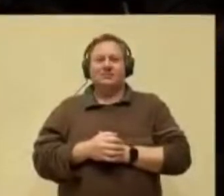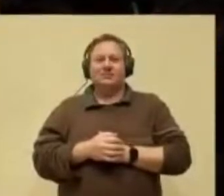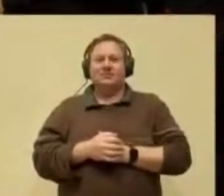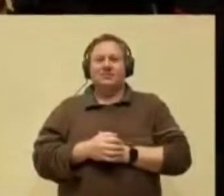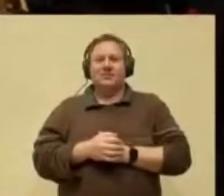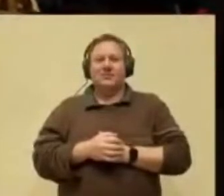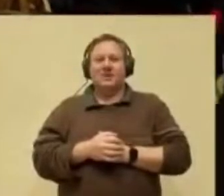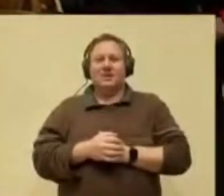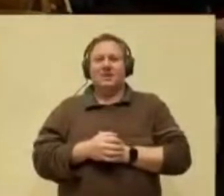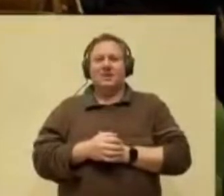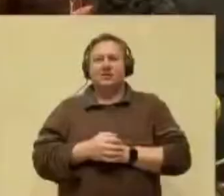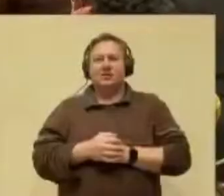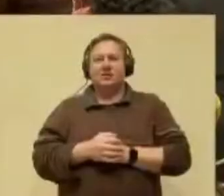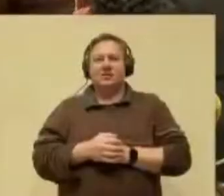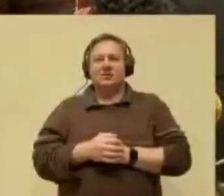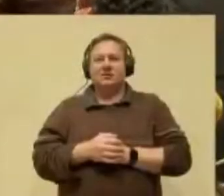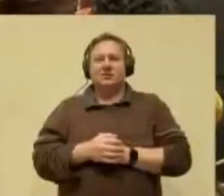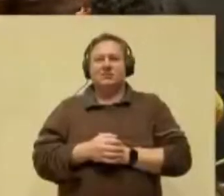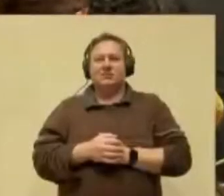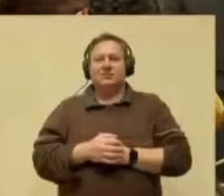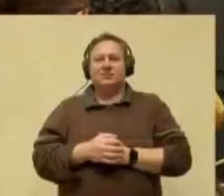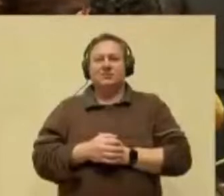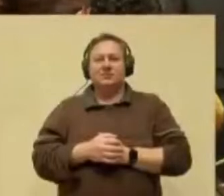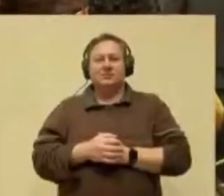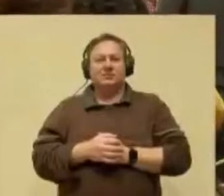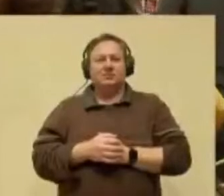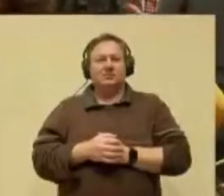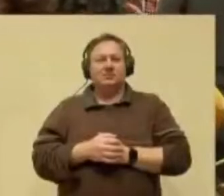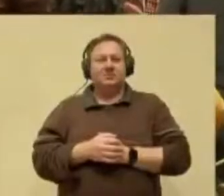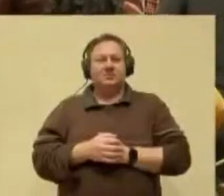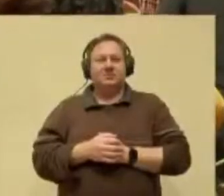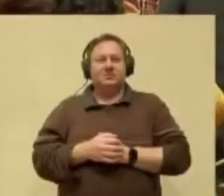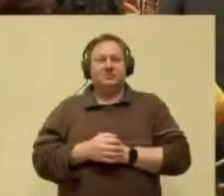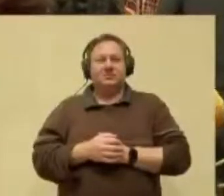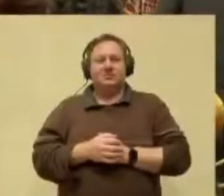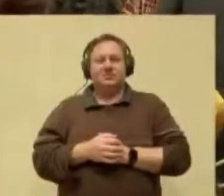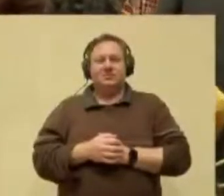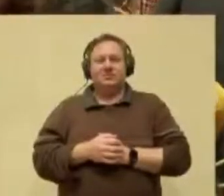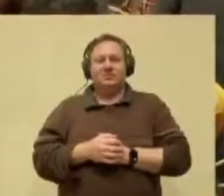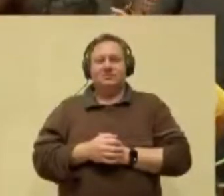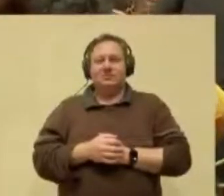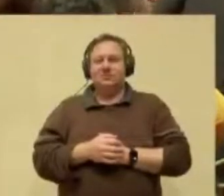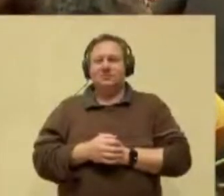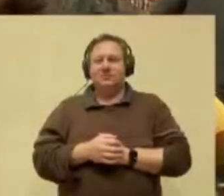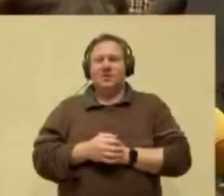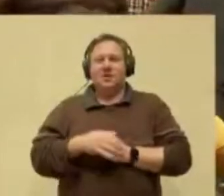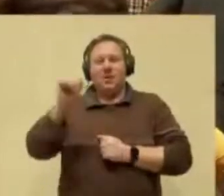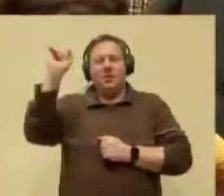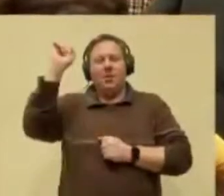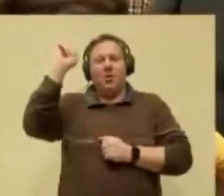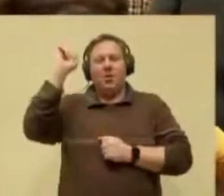no thanks very much thanks thank you very much